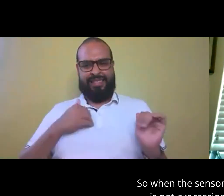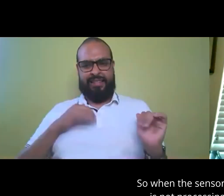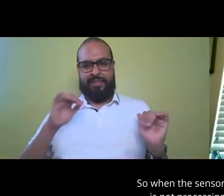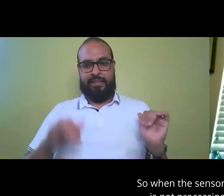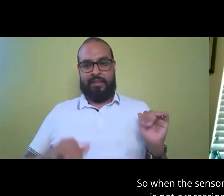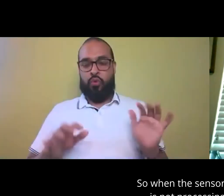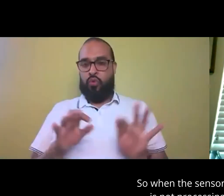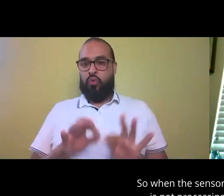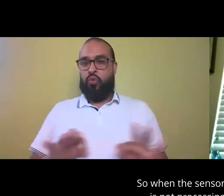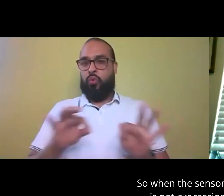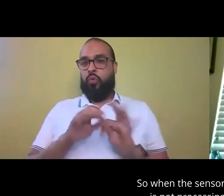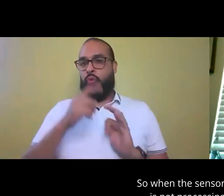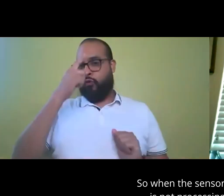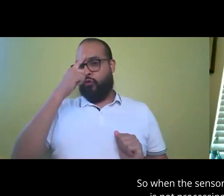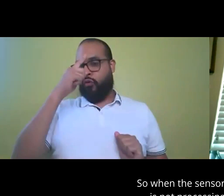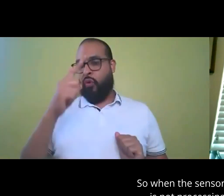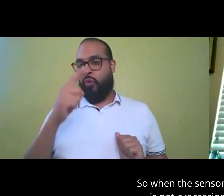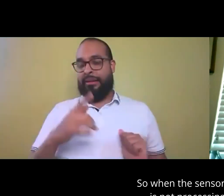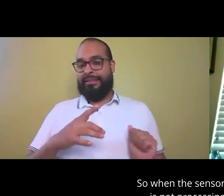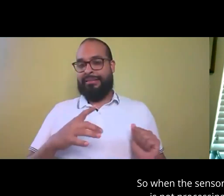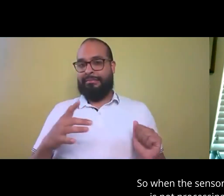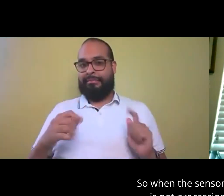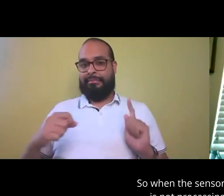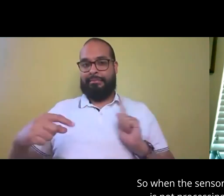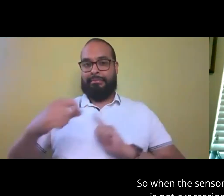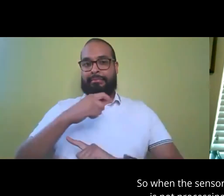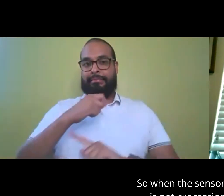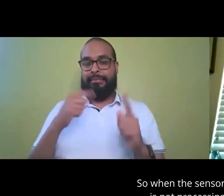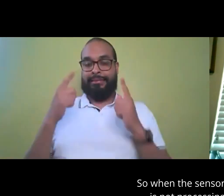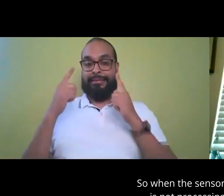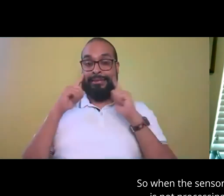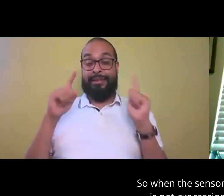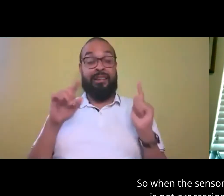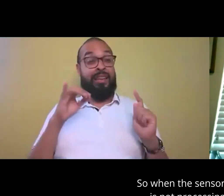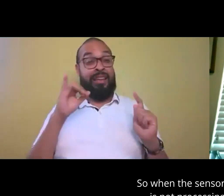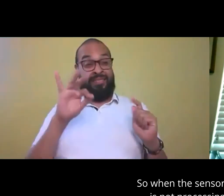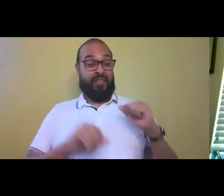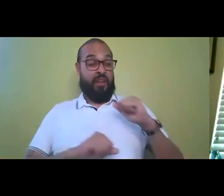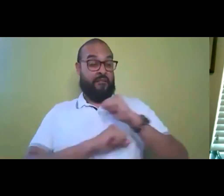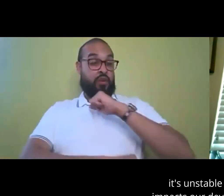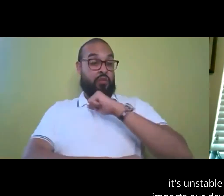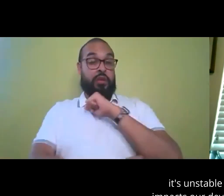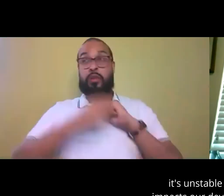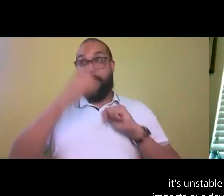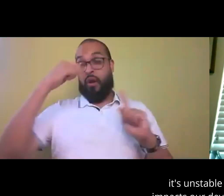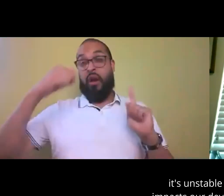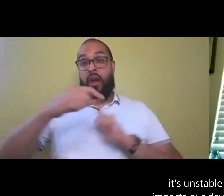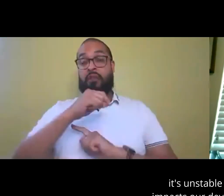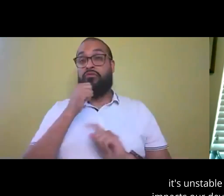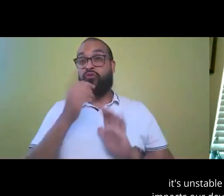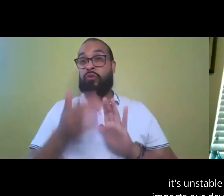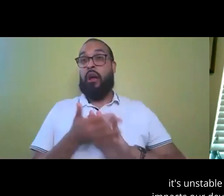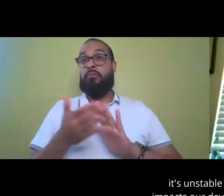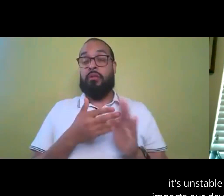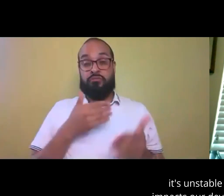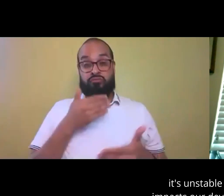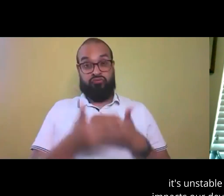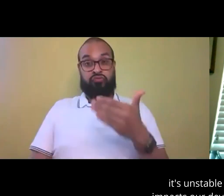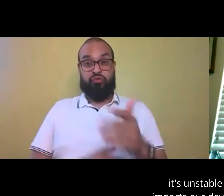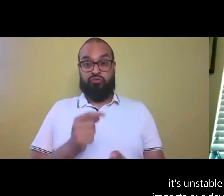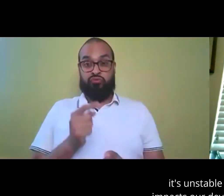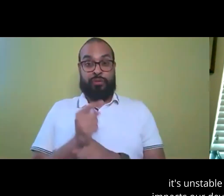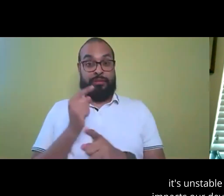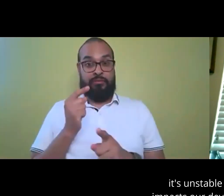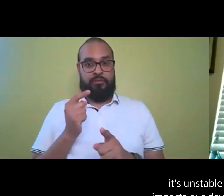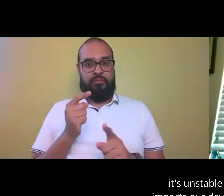success. So when the sensory foundation is not processing correctly, it's unstable and it